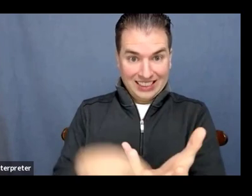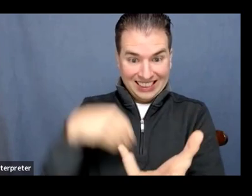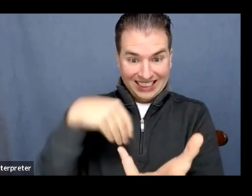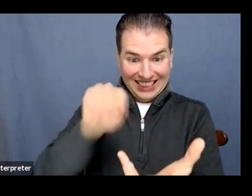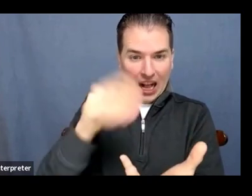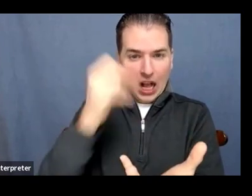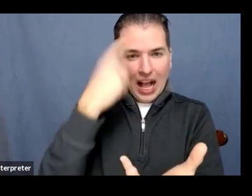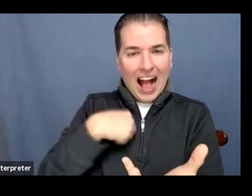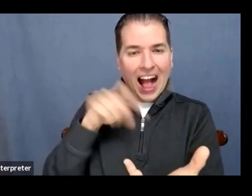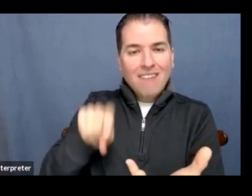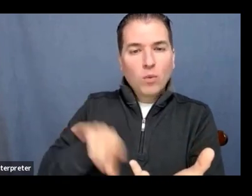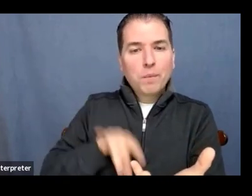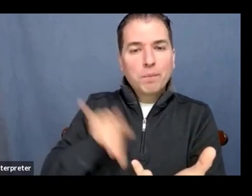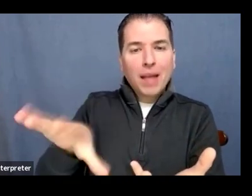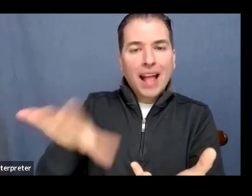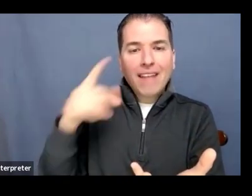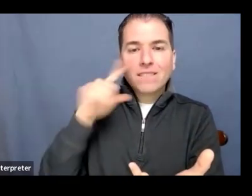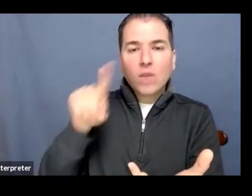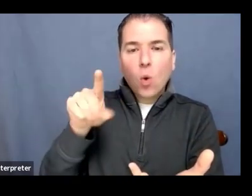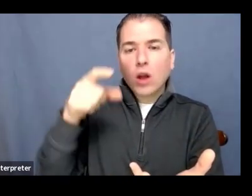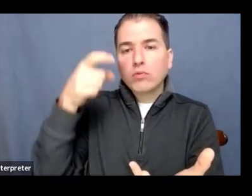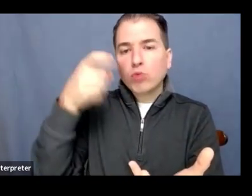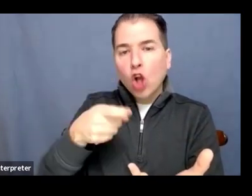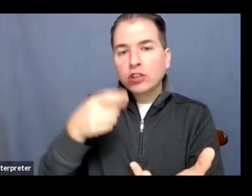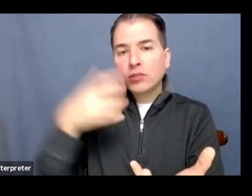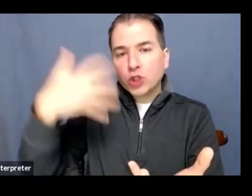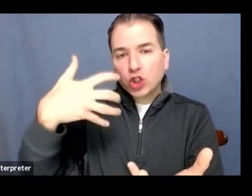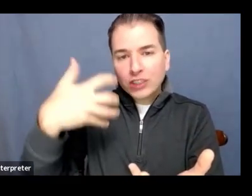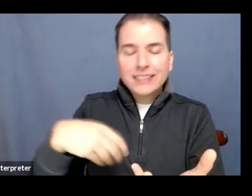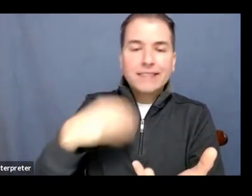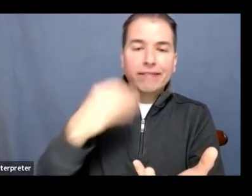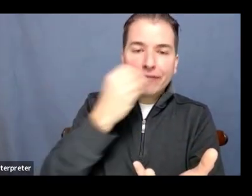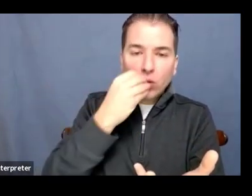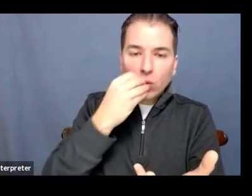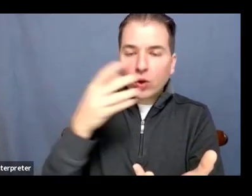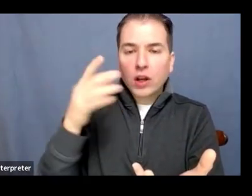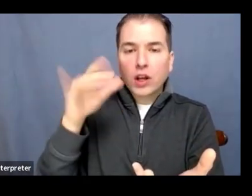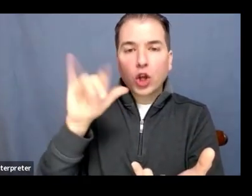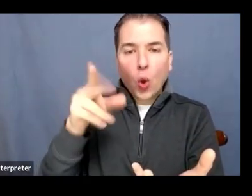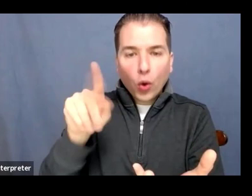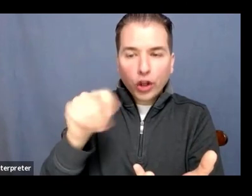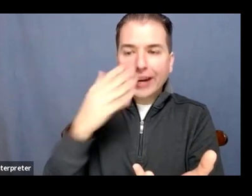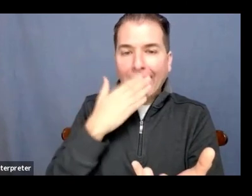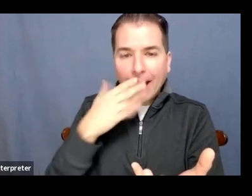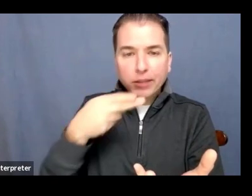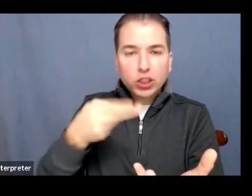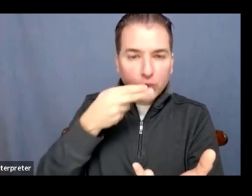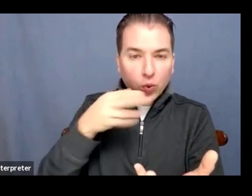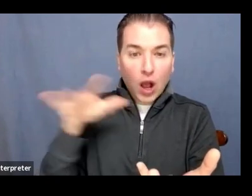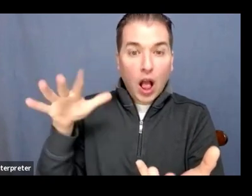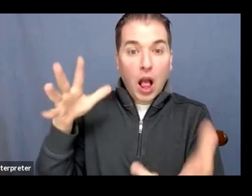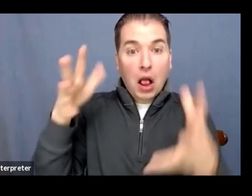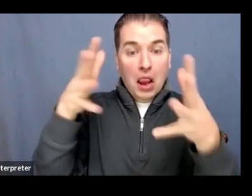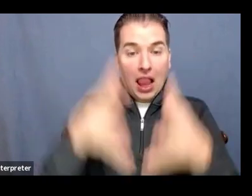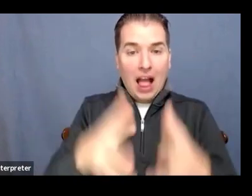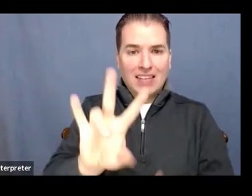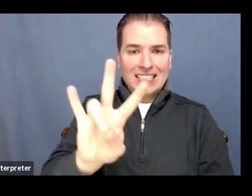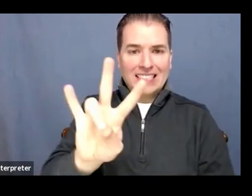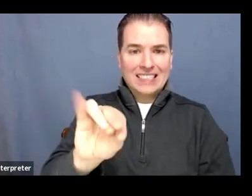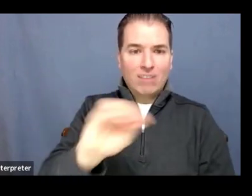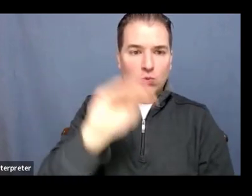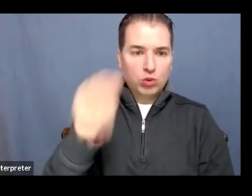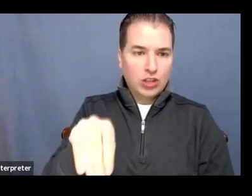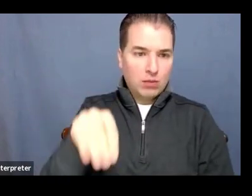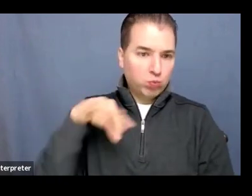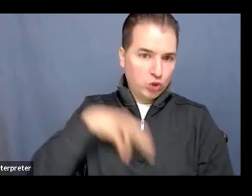70% of the sales available to cover my expenses down below, right? So